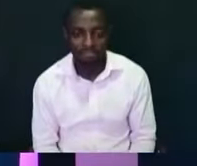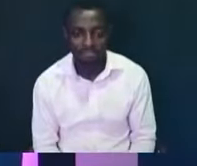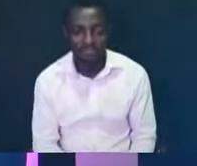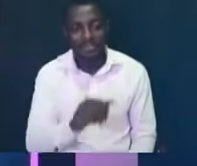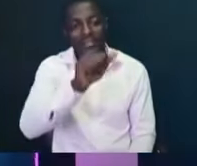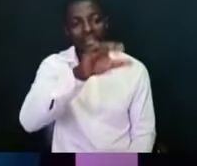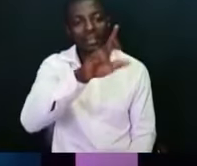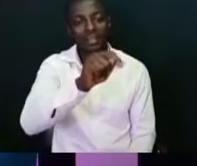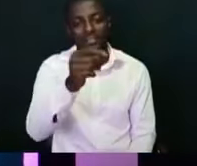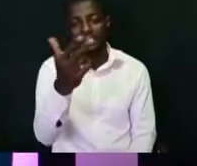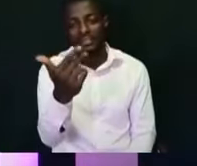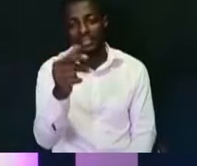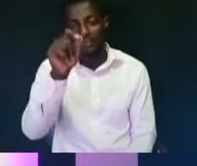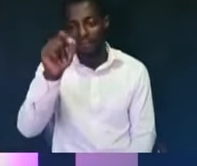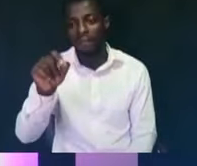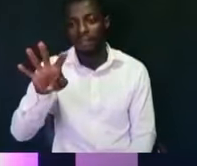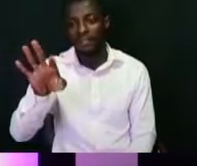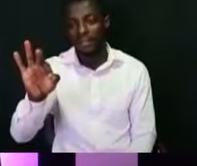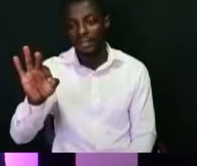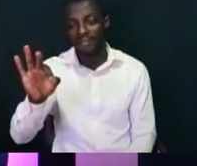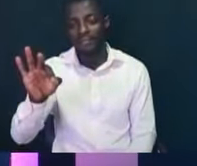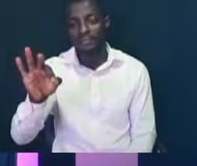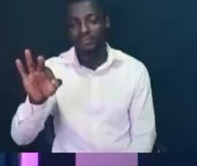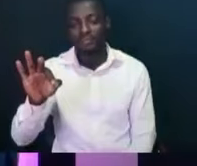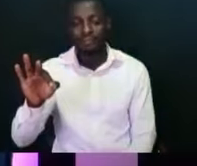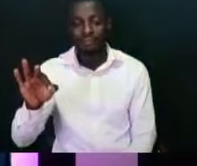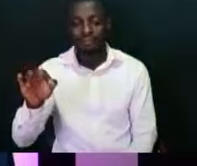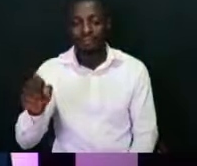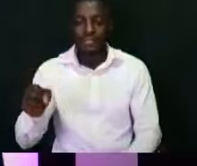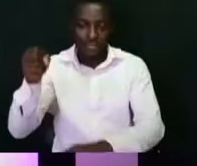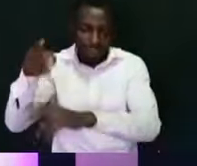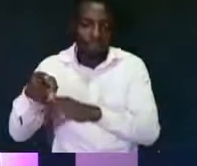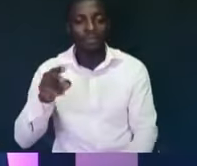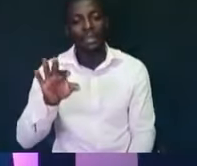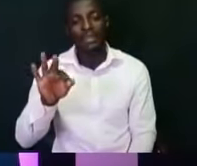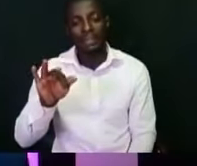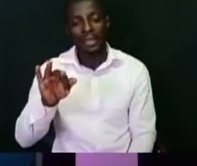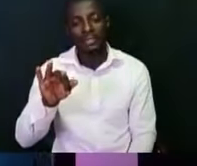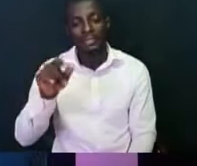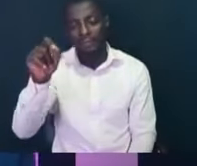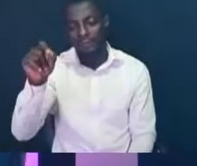as 13:49 and then later on I read 19 verse